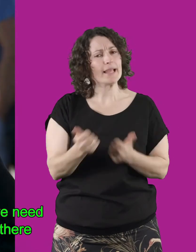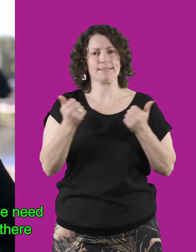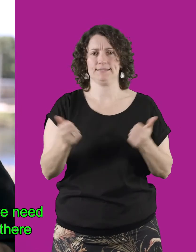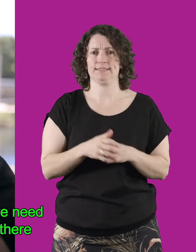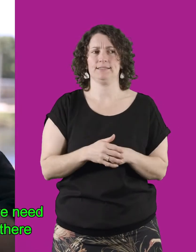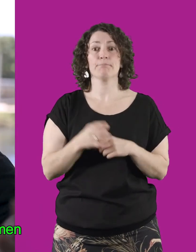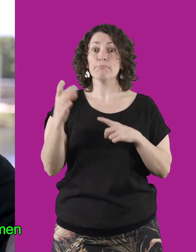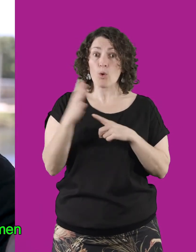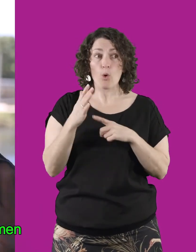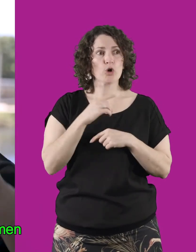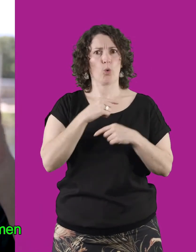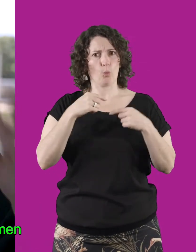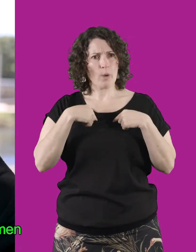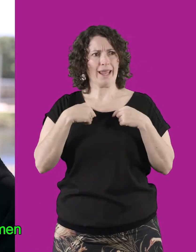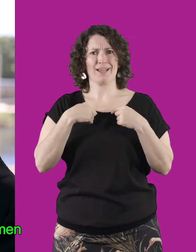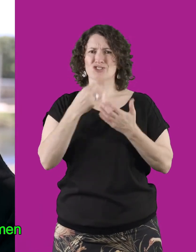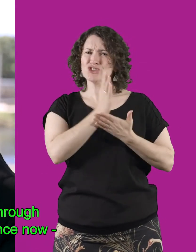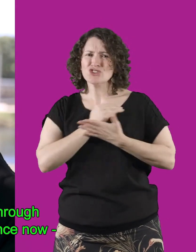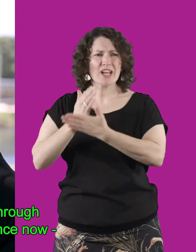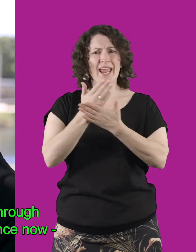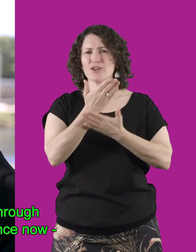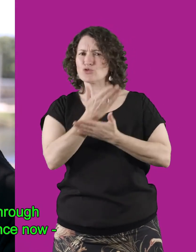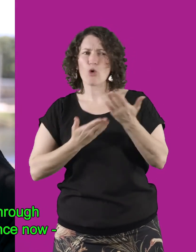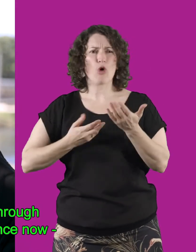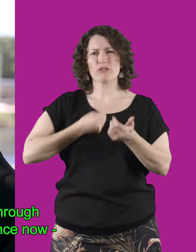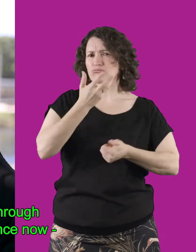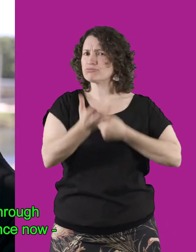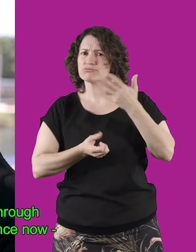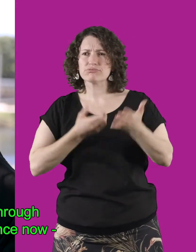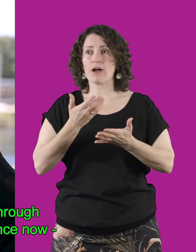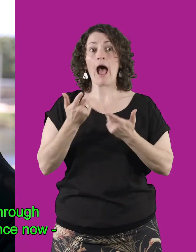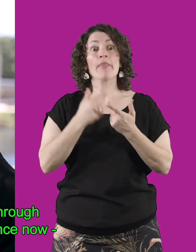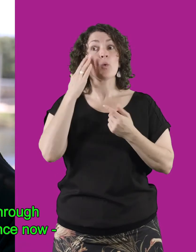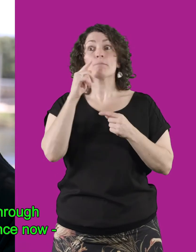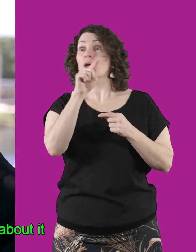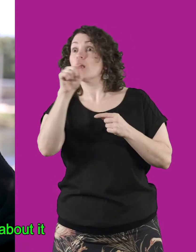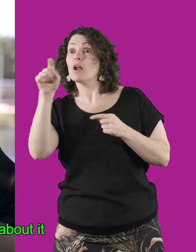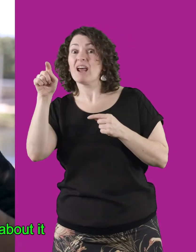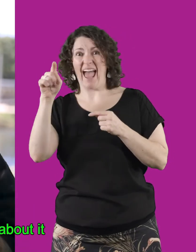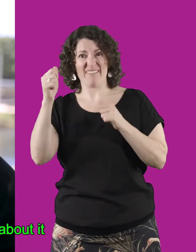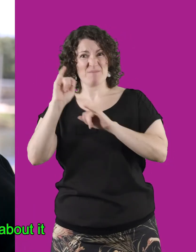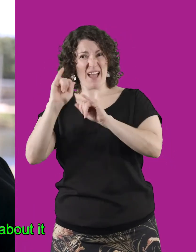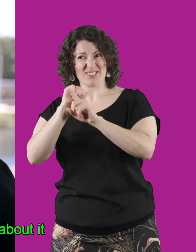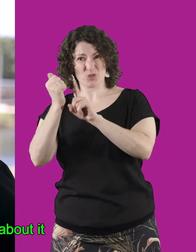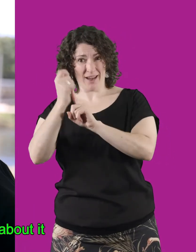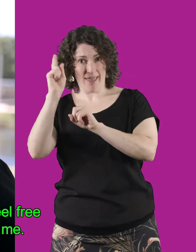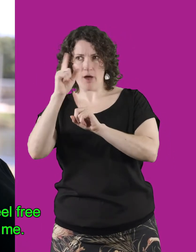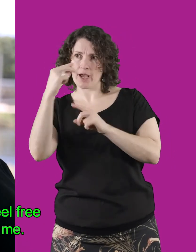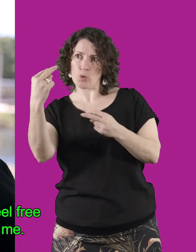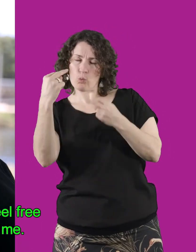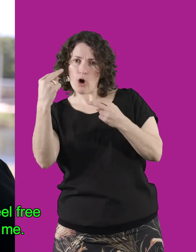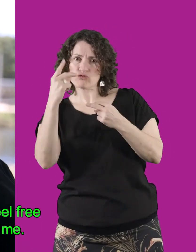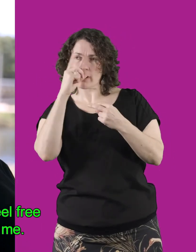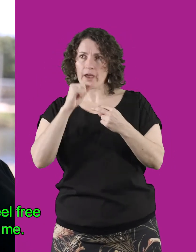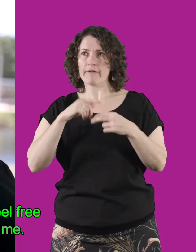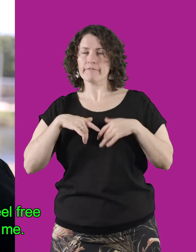to get it all out there for those women who are going through the domestic violence now to do something about it if they want to